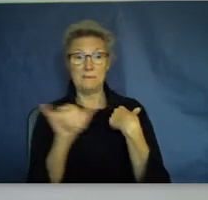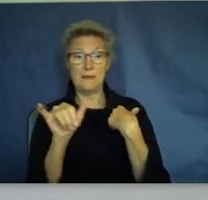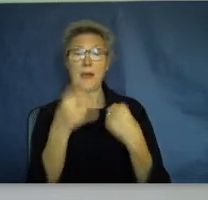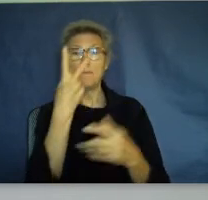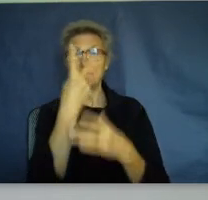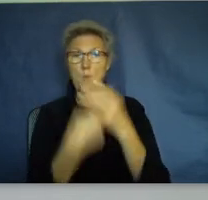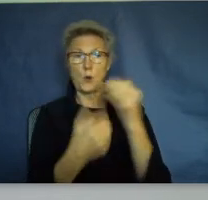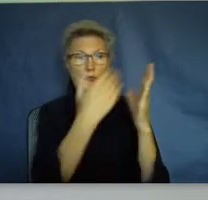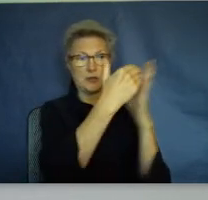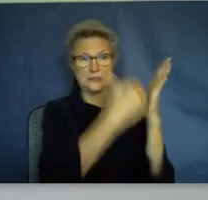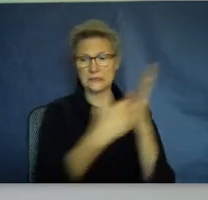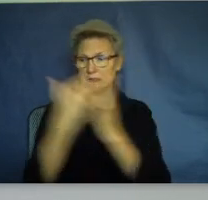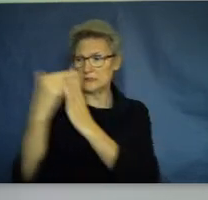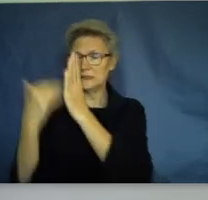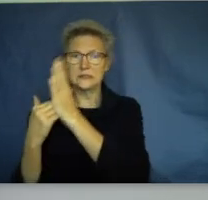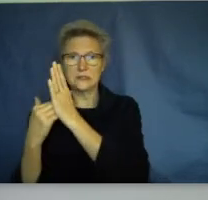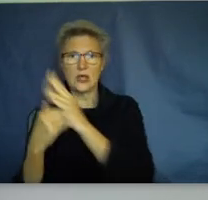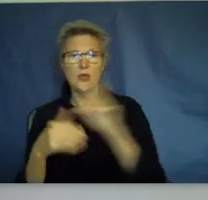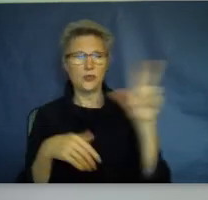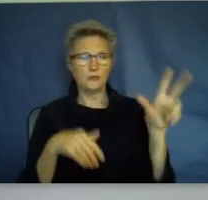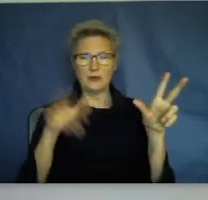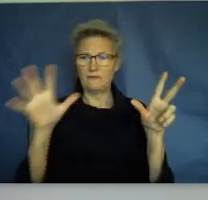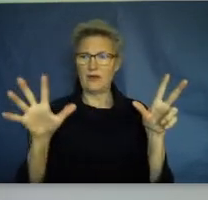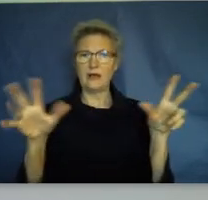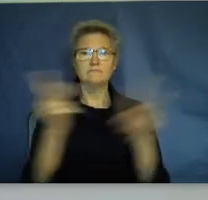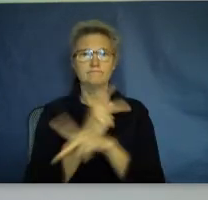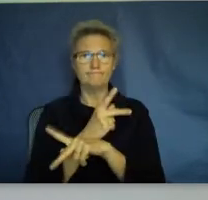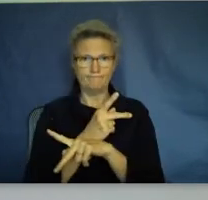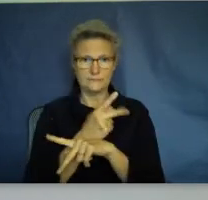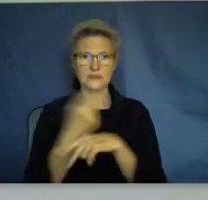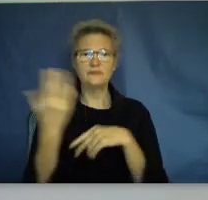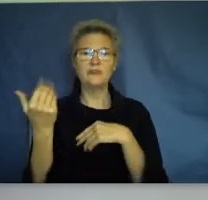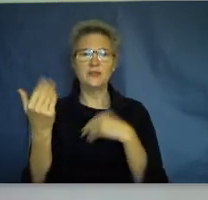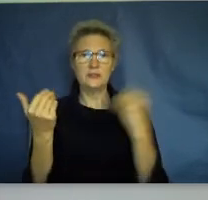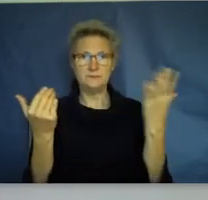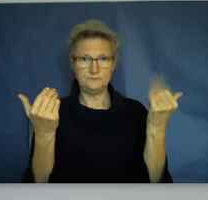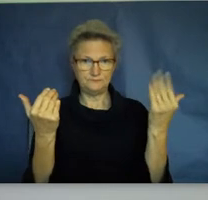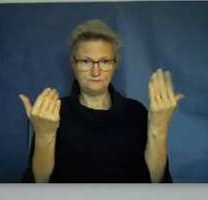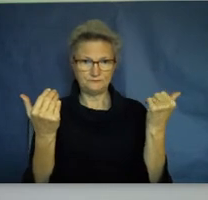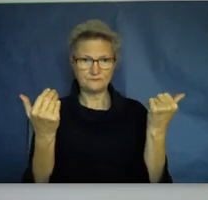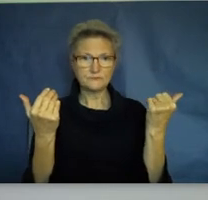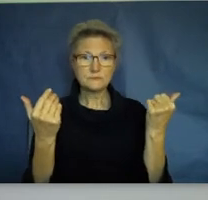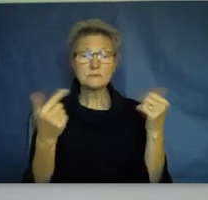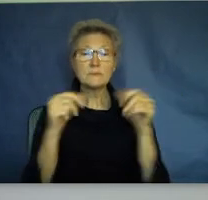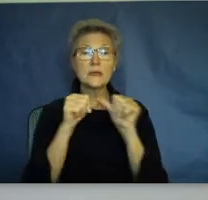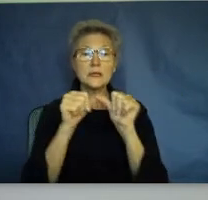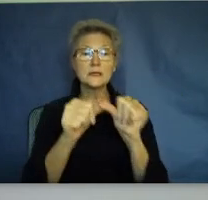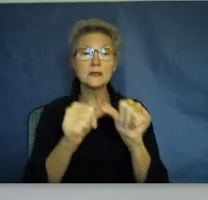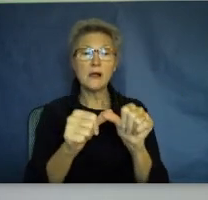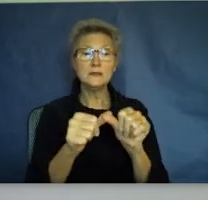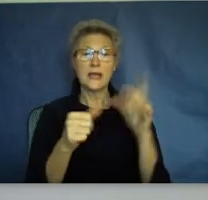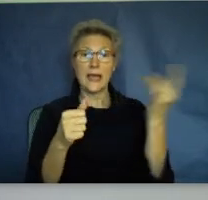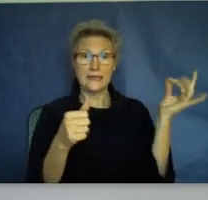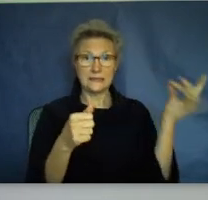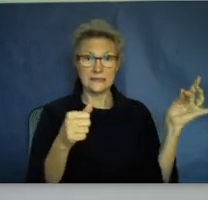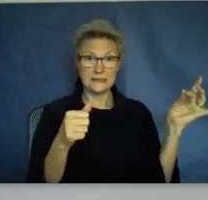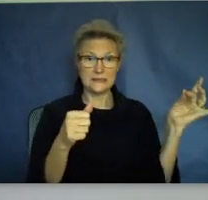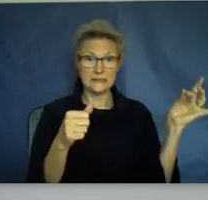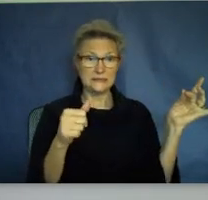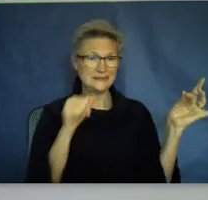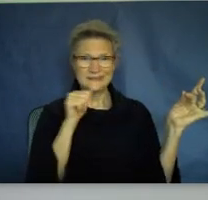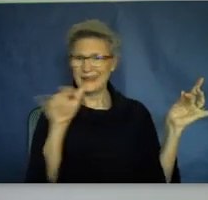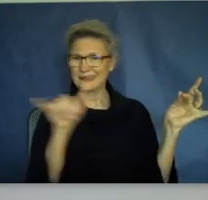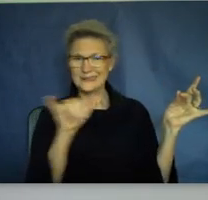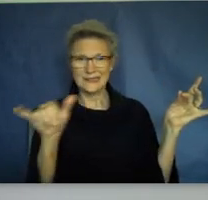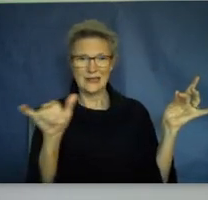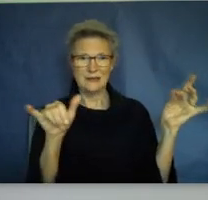both 3 and 5 share as a multiple. So this is a common multiple. Let's keep going. I see 18 is not